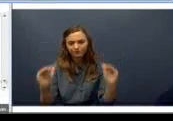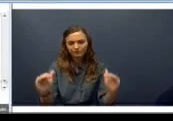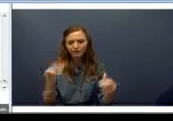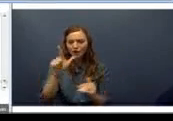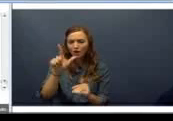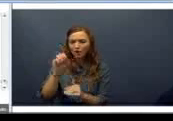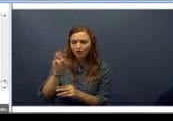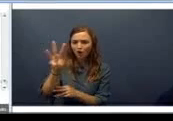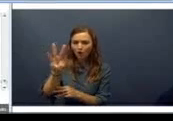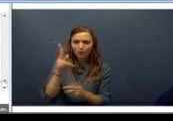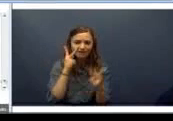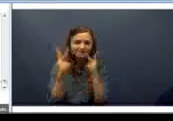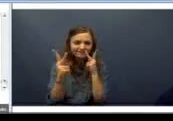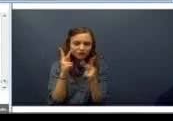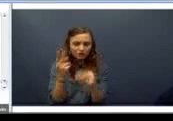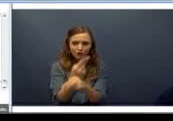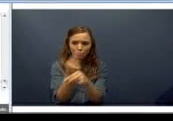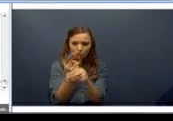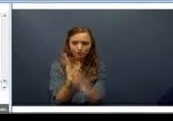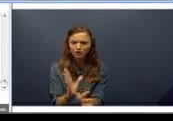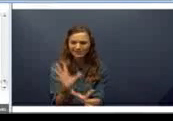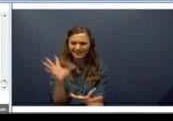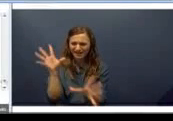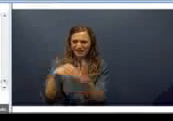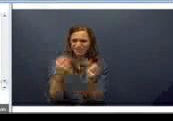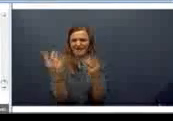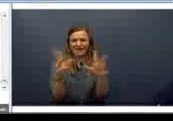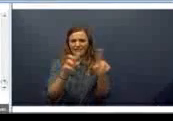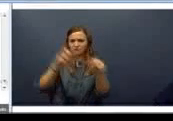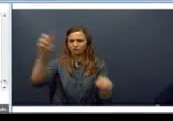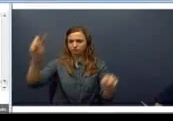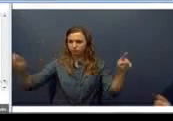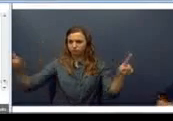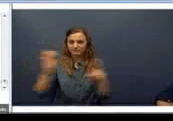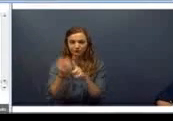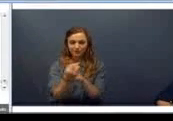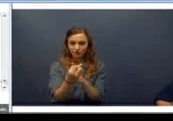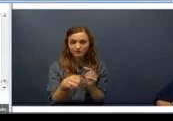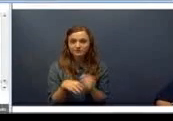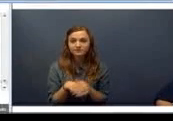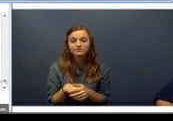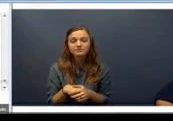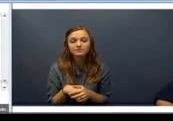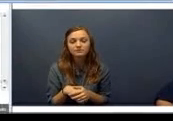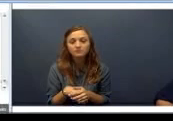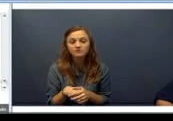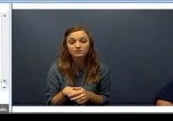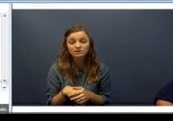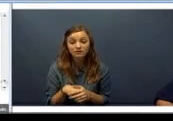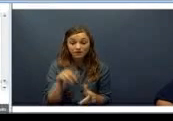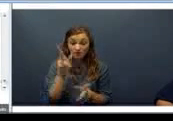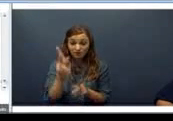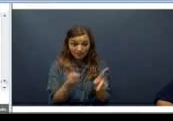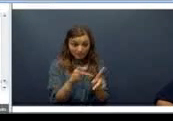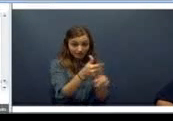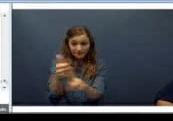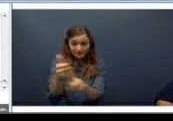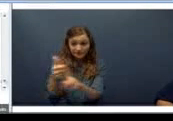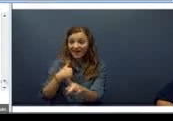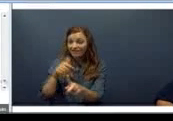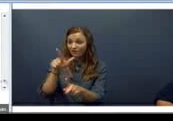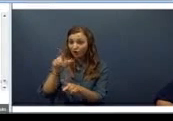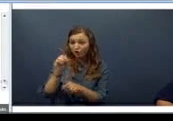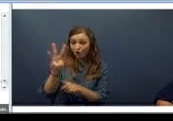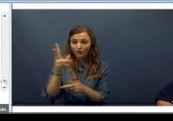Low vision users are another sort of big group of people. This encompasses many different situations. So from people who